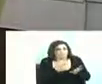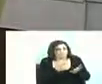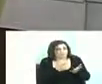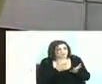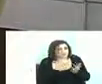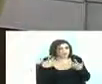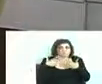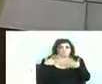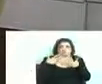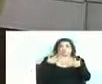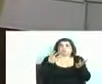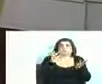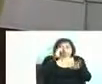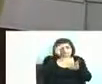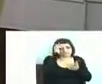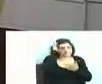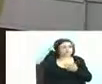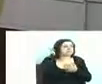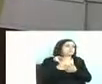he's scared.